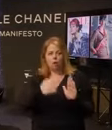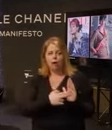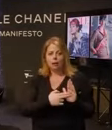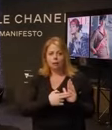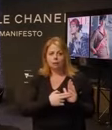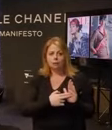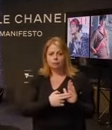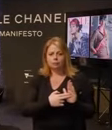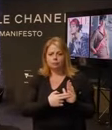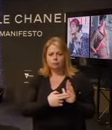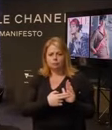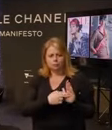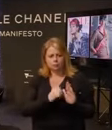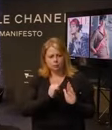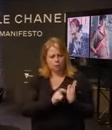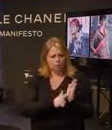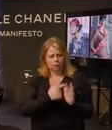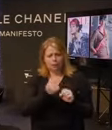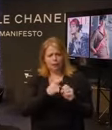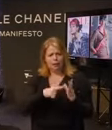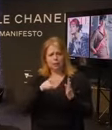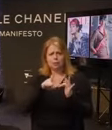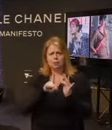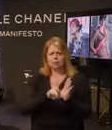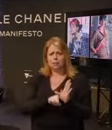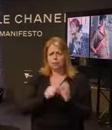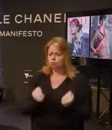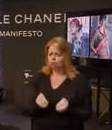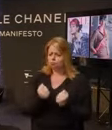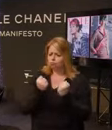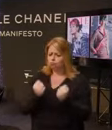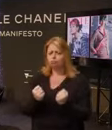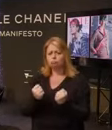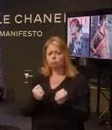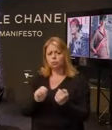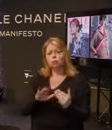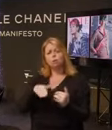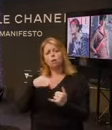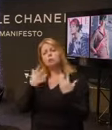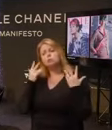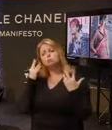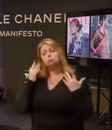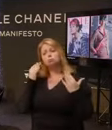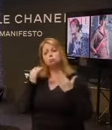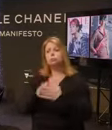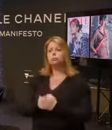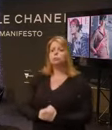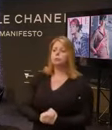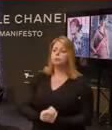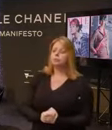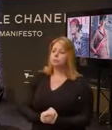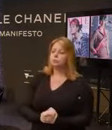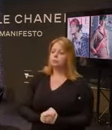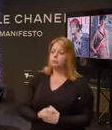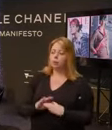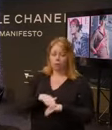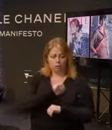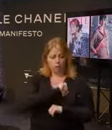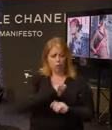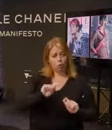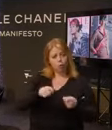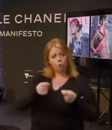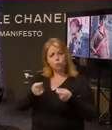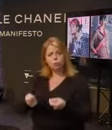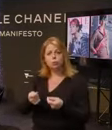legacy is still so strong. Yeah, perhaps just some final reflections in relation to her contribution